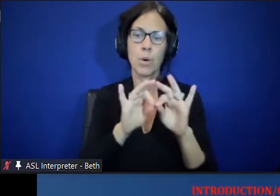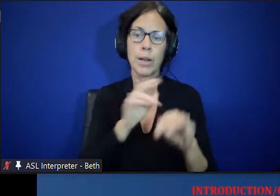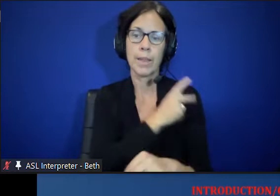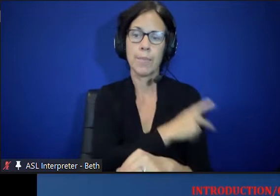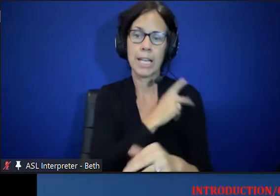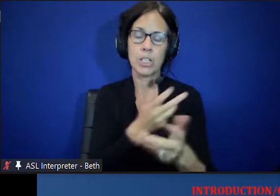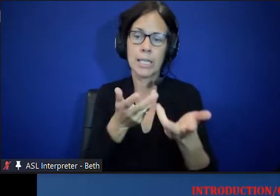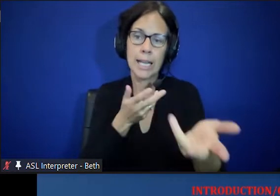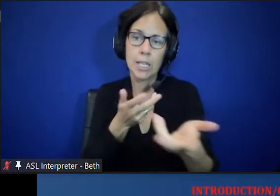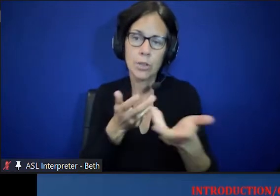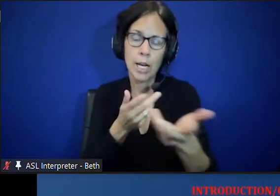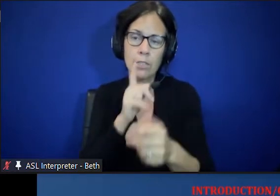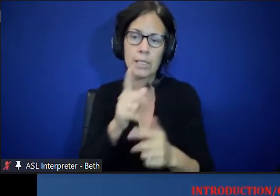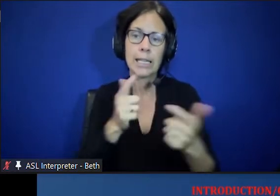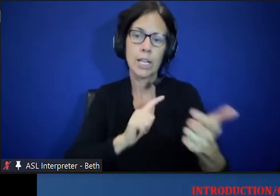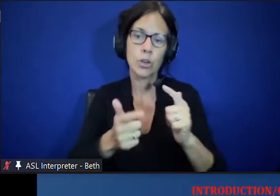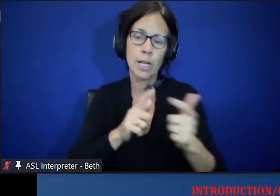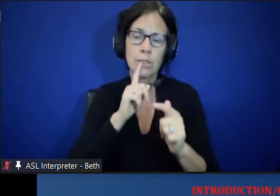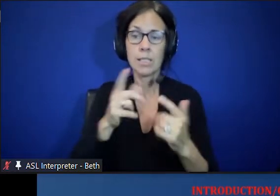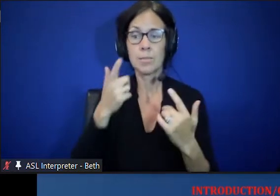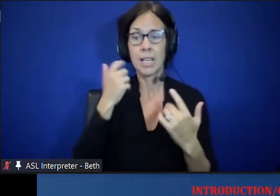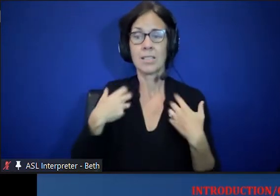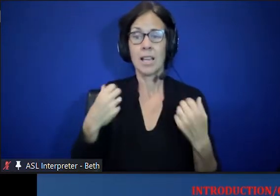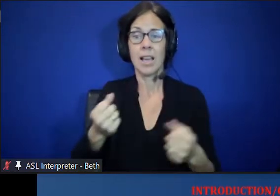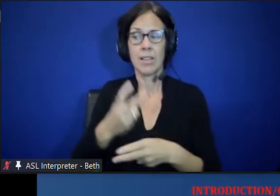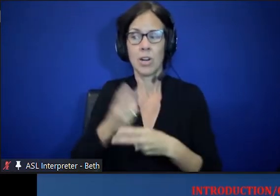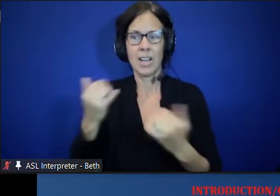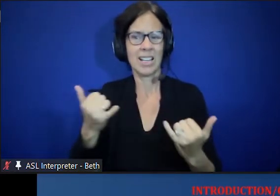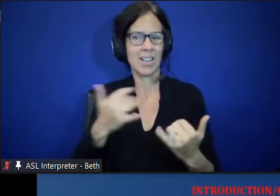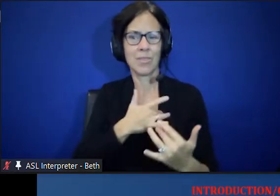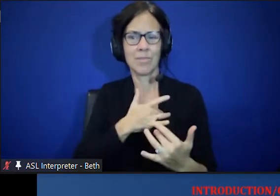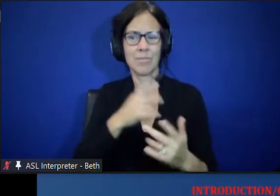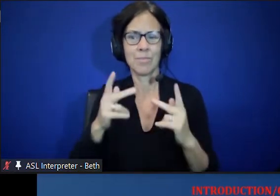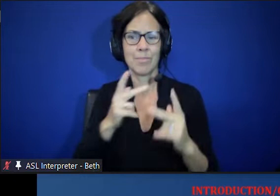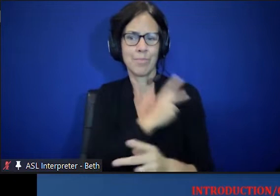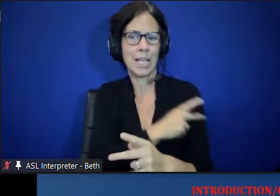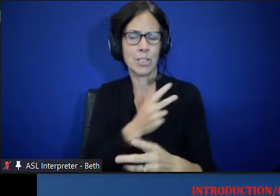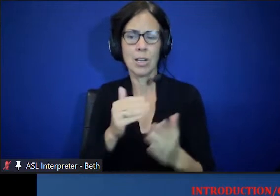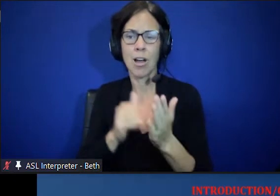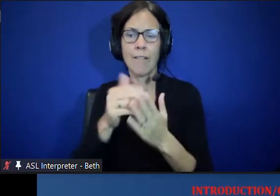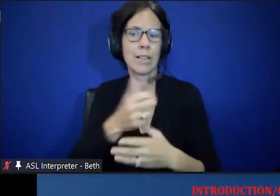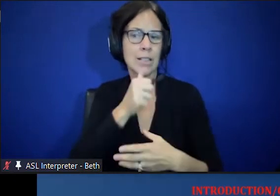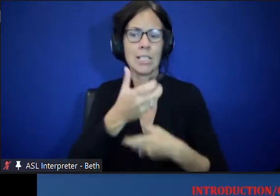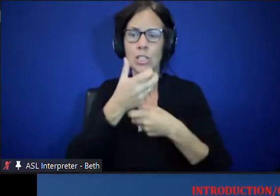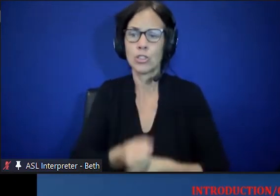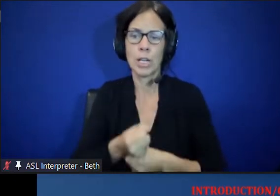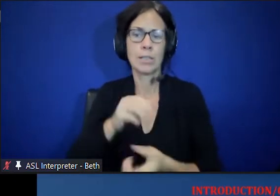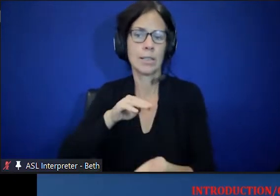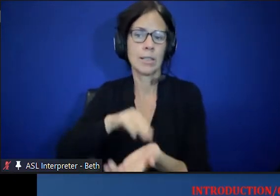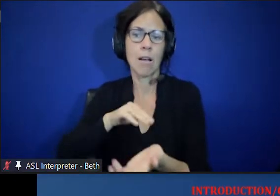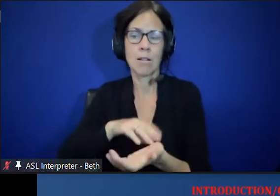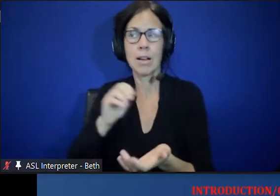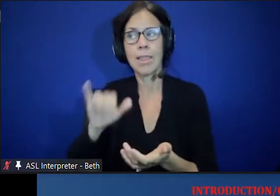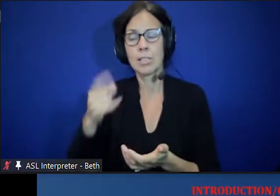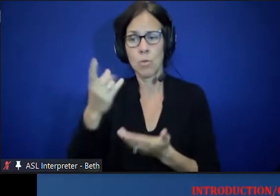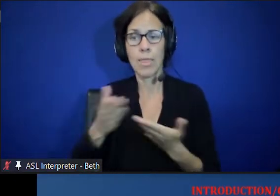is, because in healthcare nowadays, we see such a mistrust between the patient and the provider. And that's one thing that